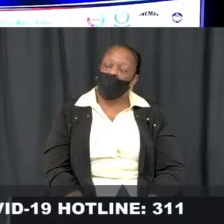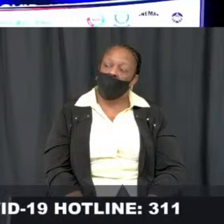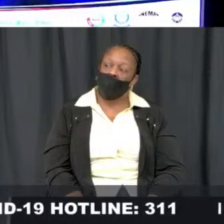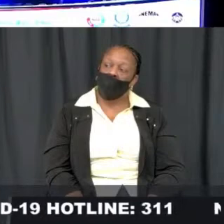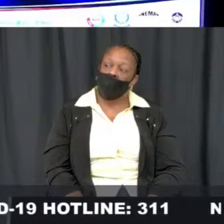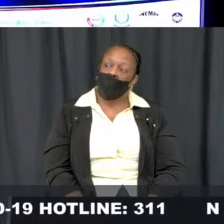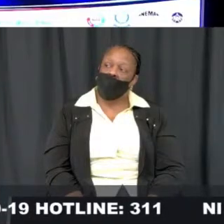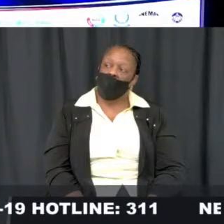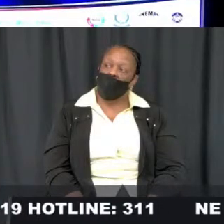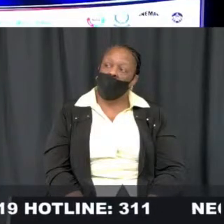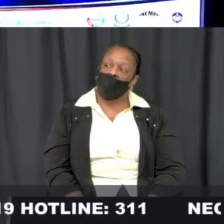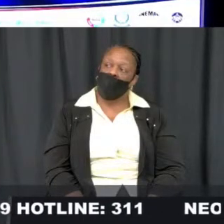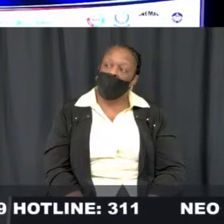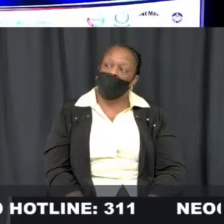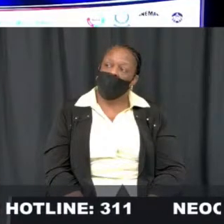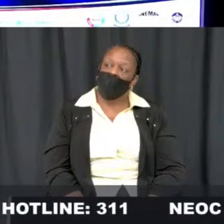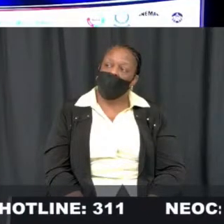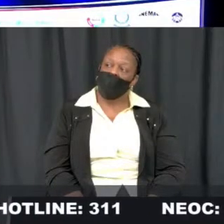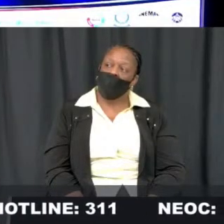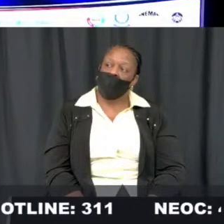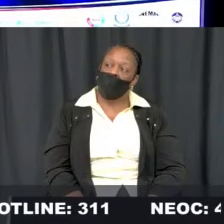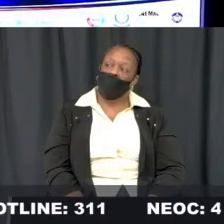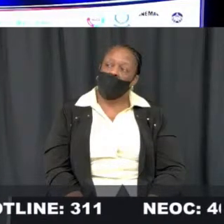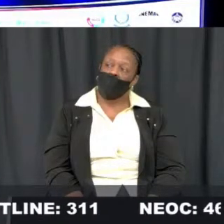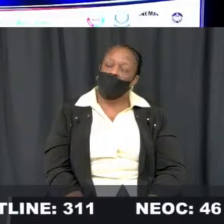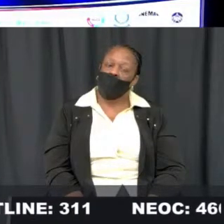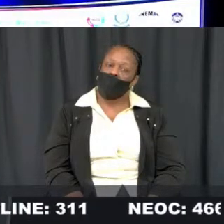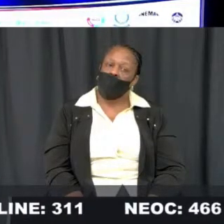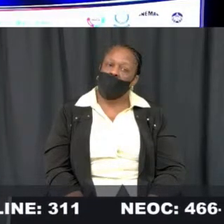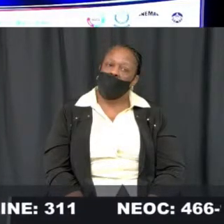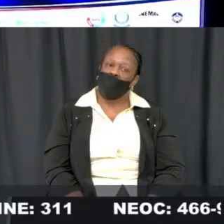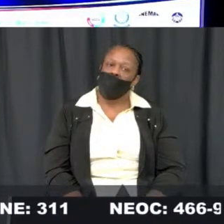or percentages can be given based on the data?